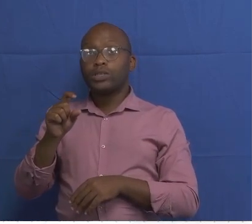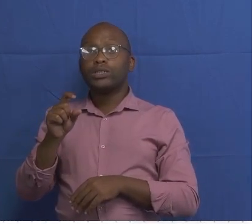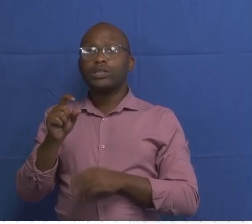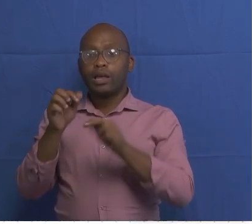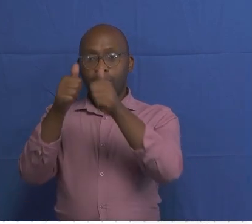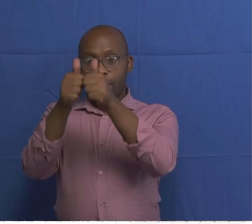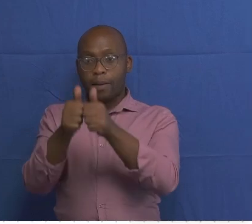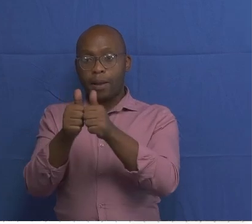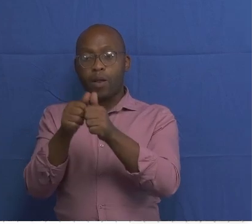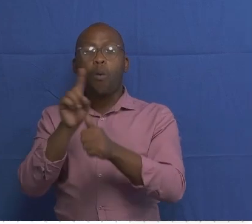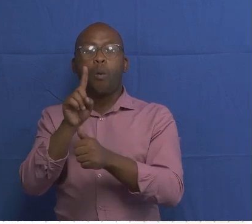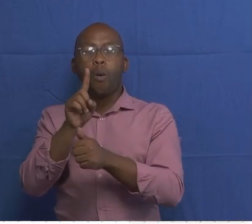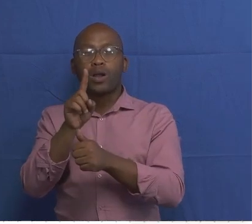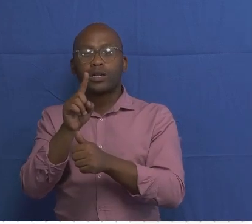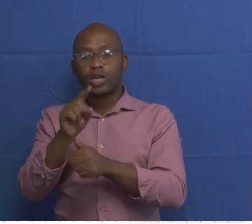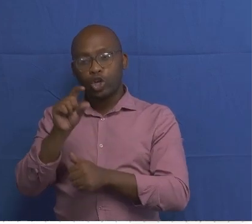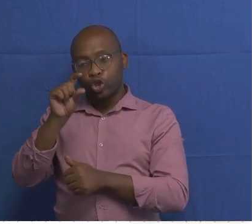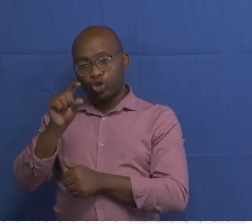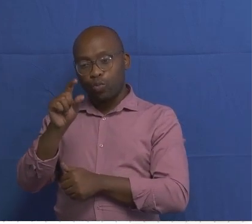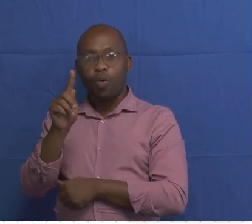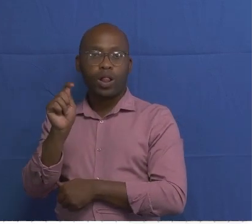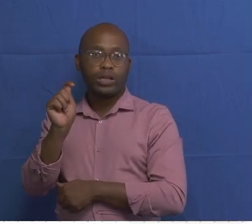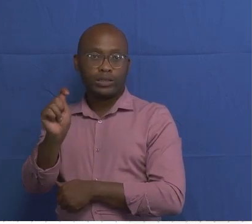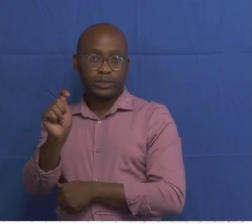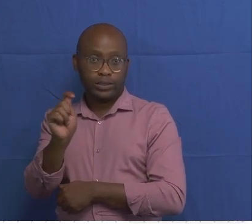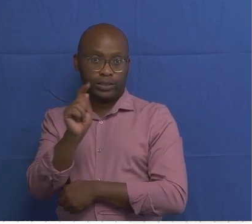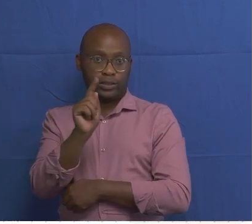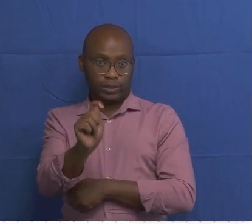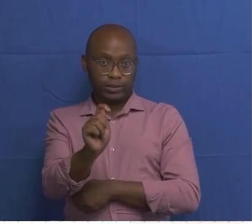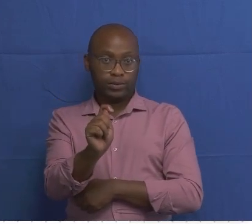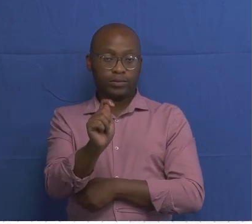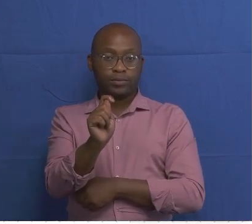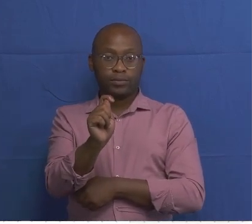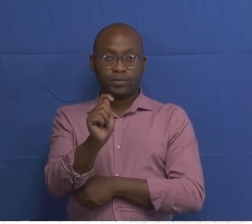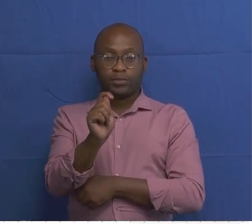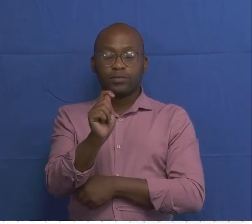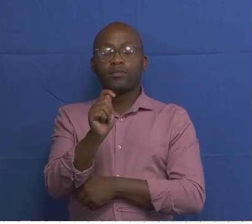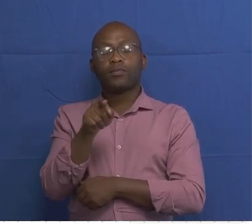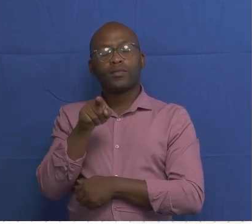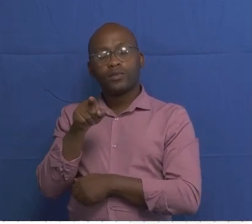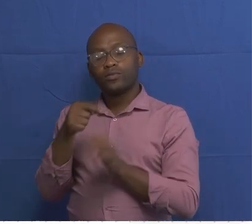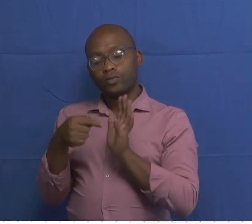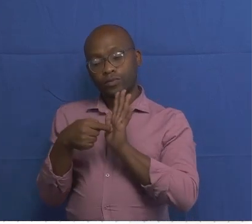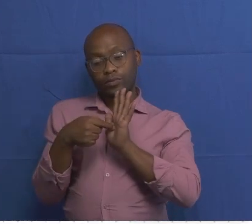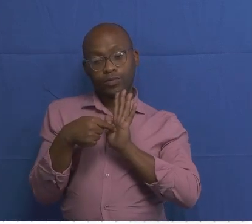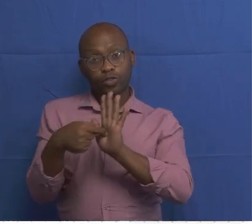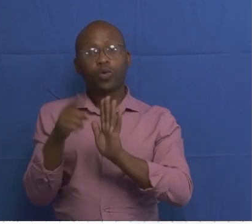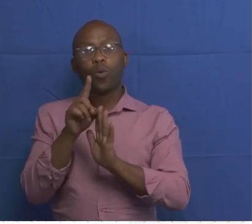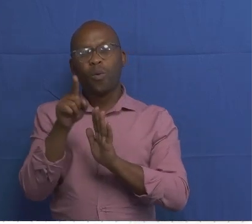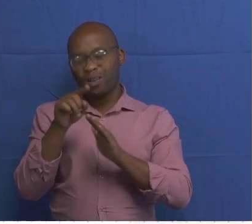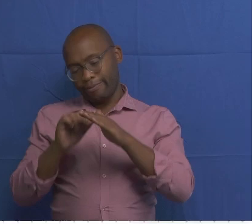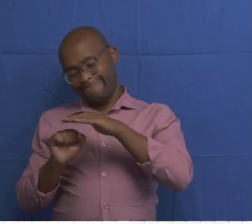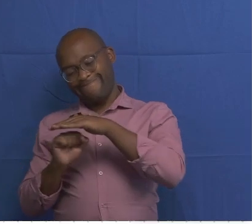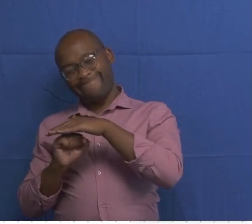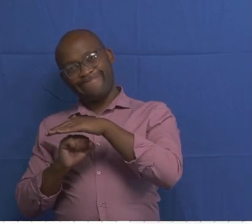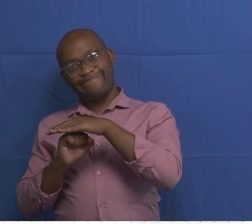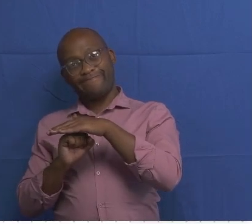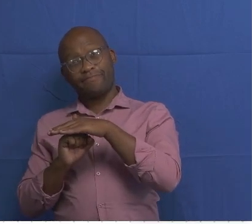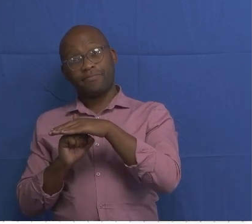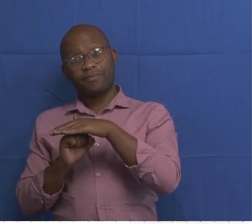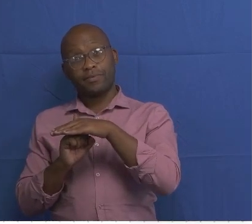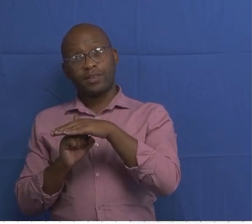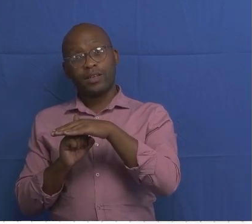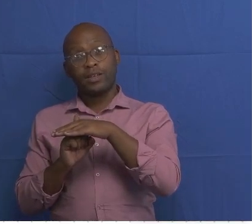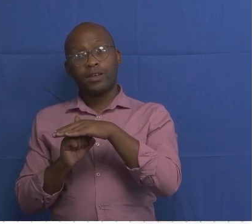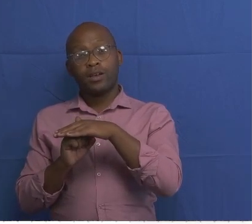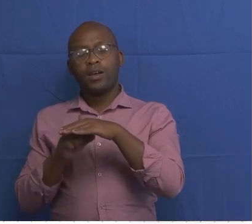small letter t's. And remember, we had said that now these are recessive, and we said that now the recessive